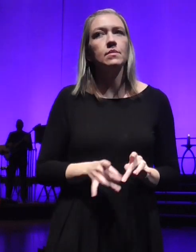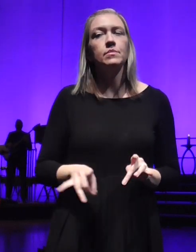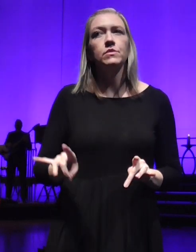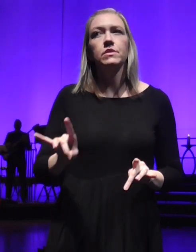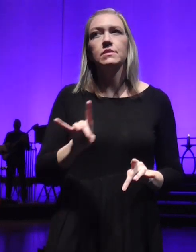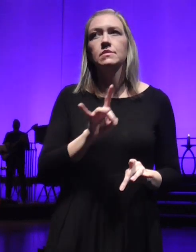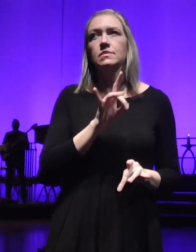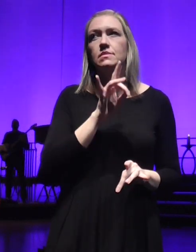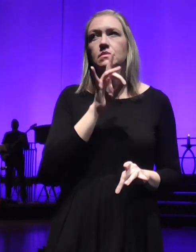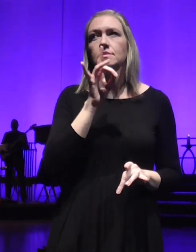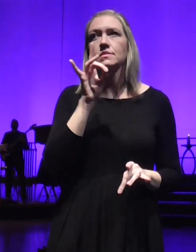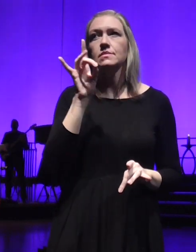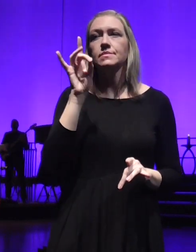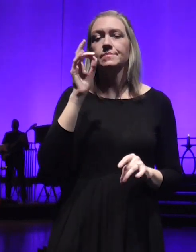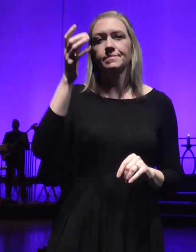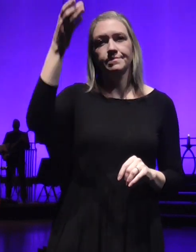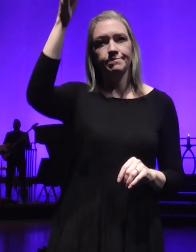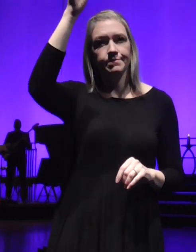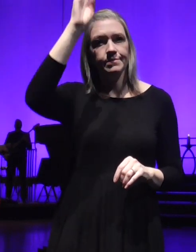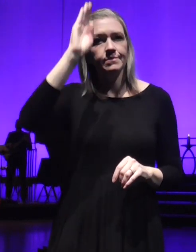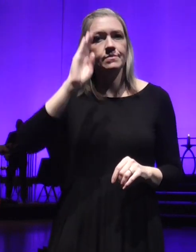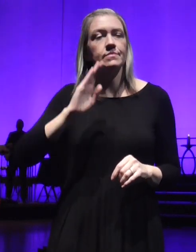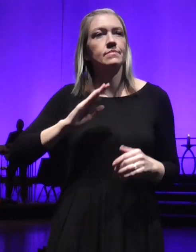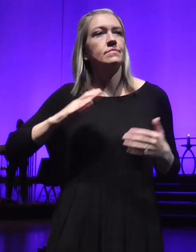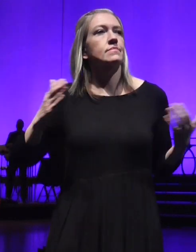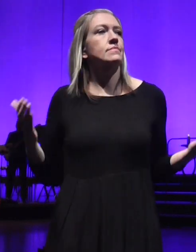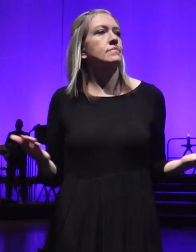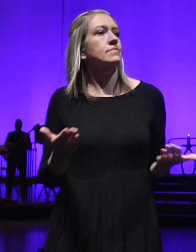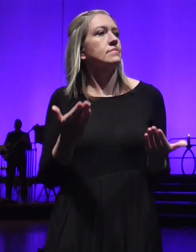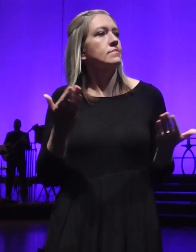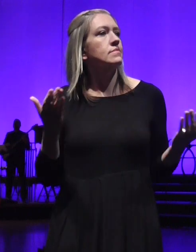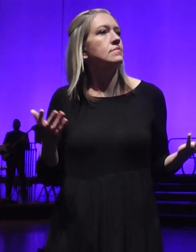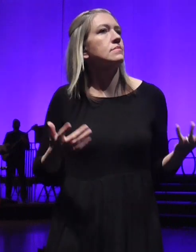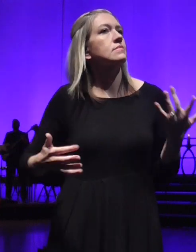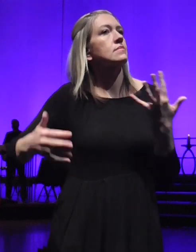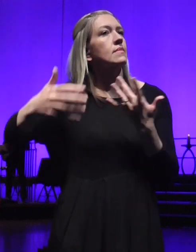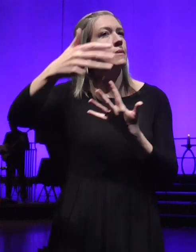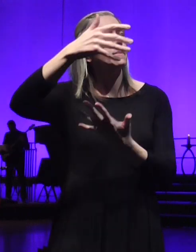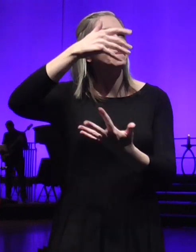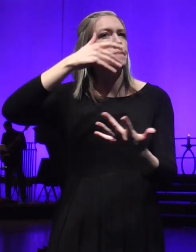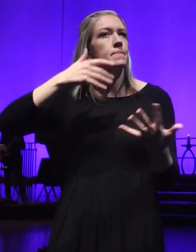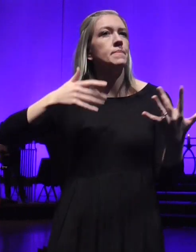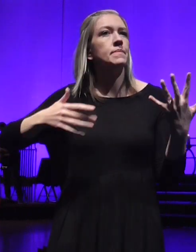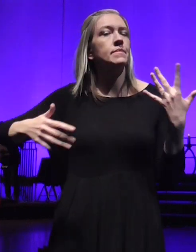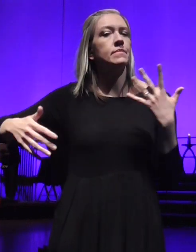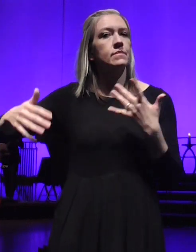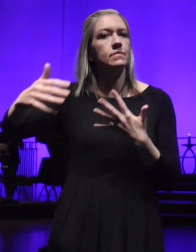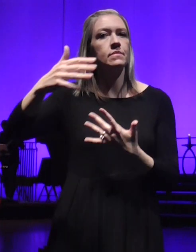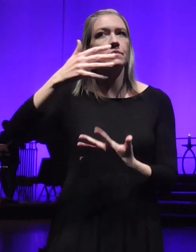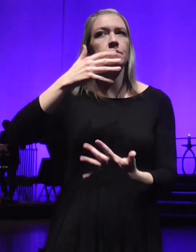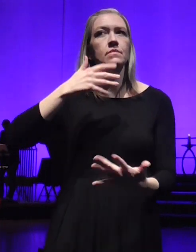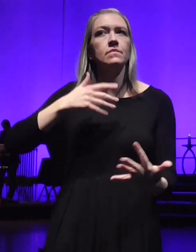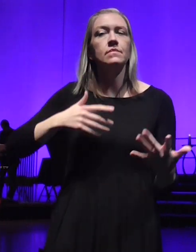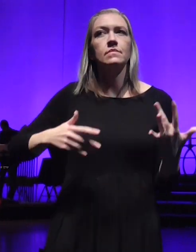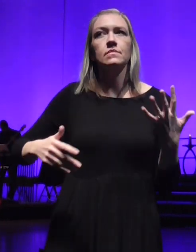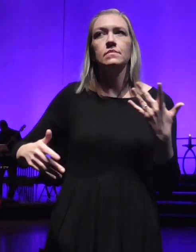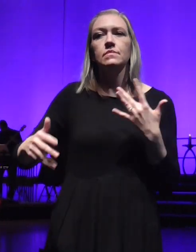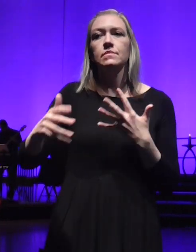Surely the presence of God is in this place.